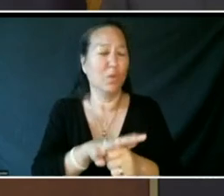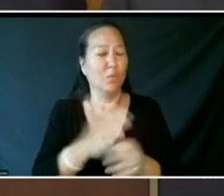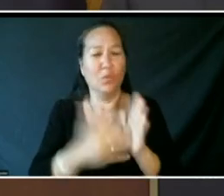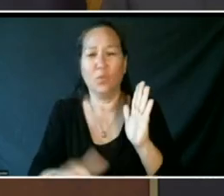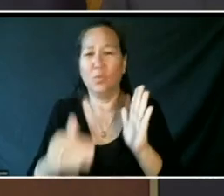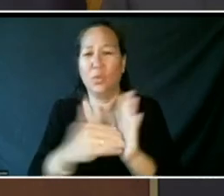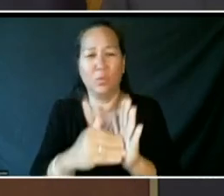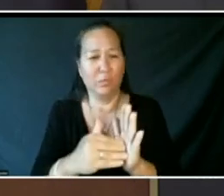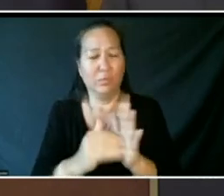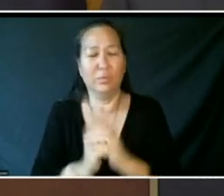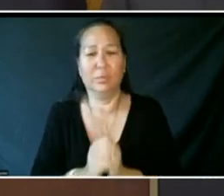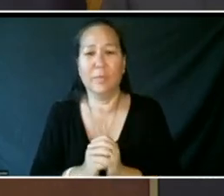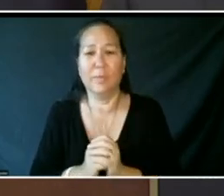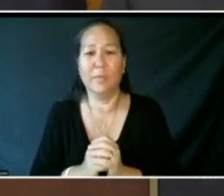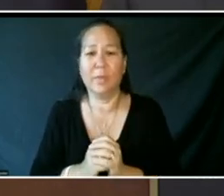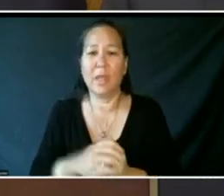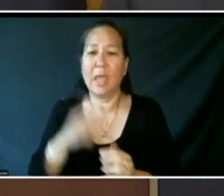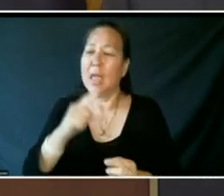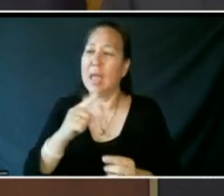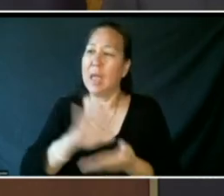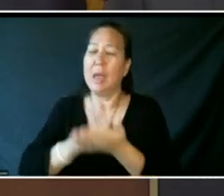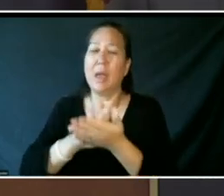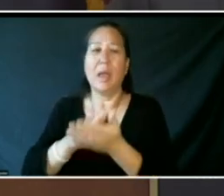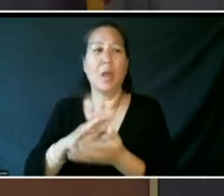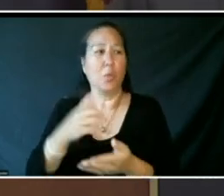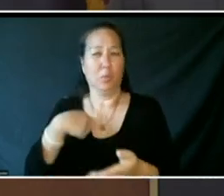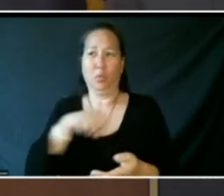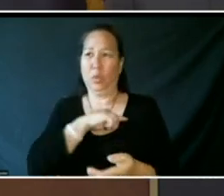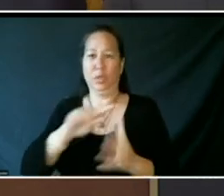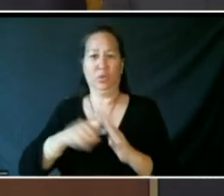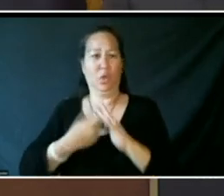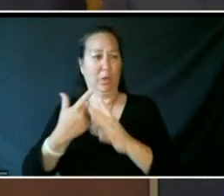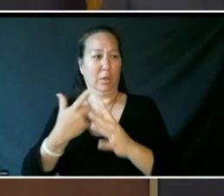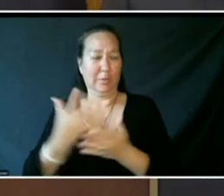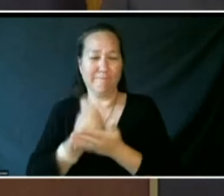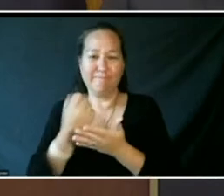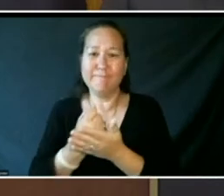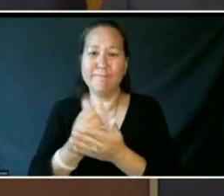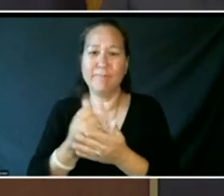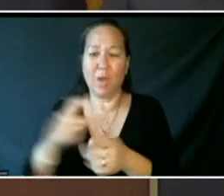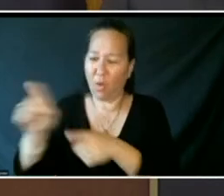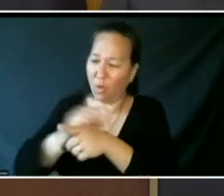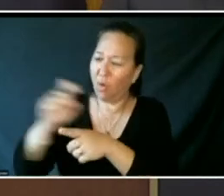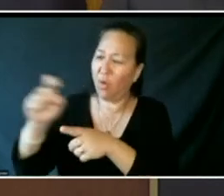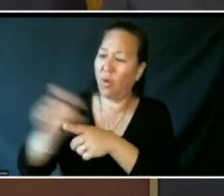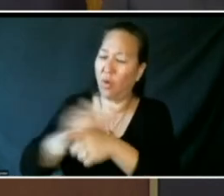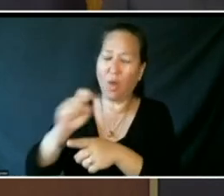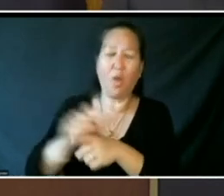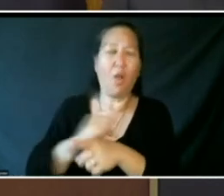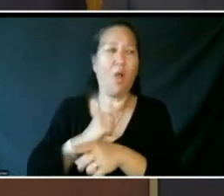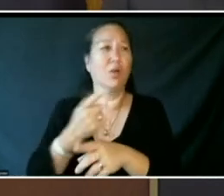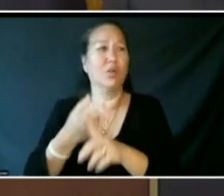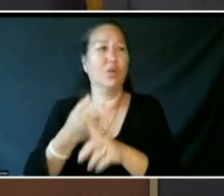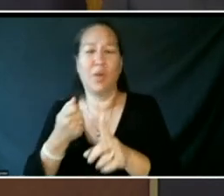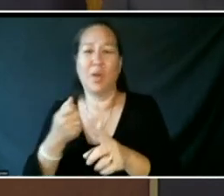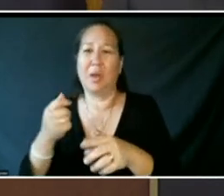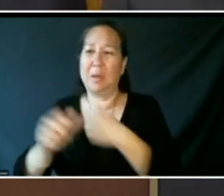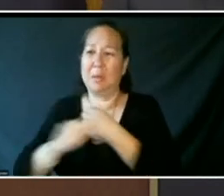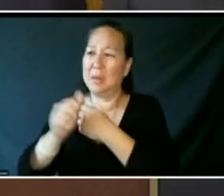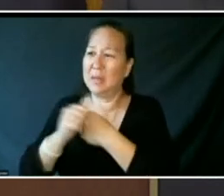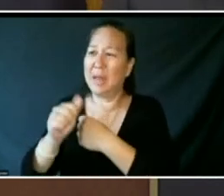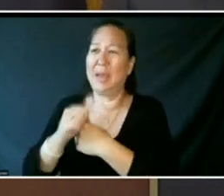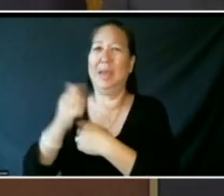pressure campaign brought angry phone calls and texts, armed protests, intimidation, and all too often, threats